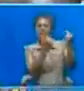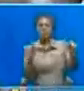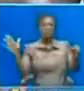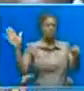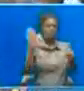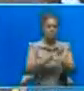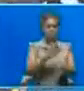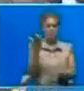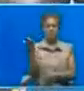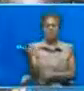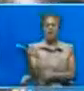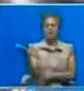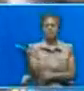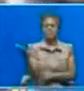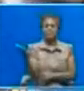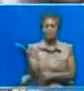air.